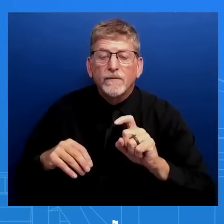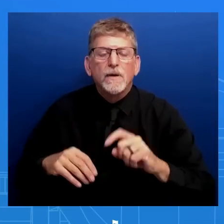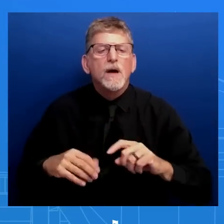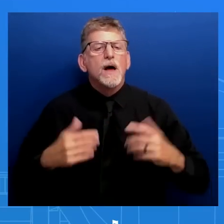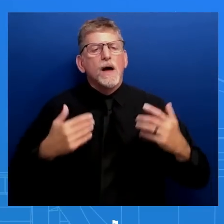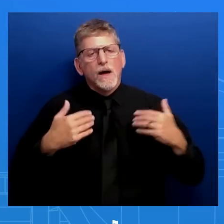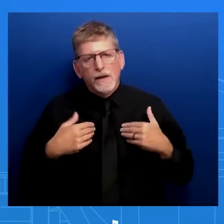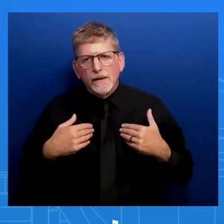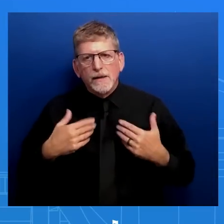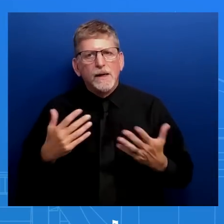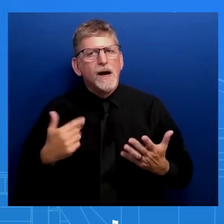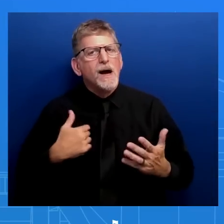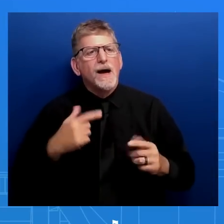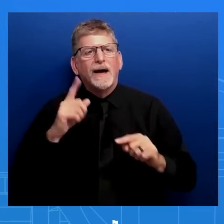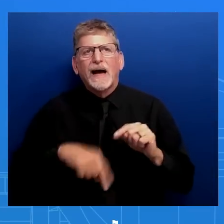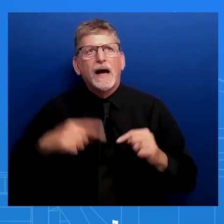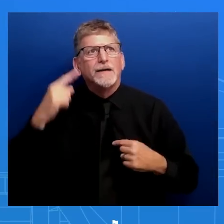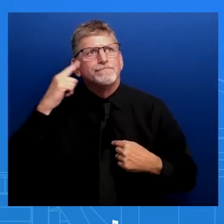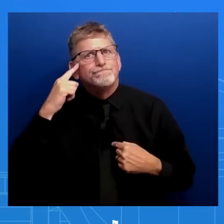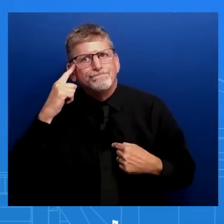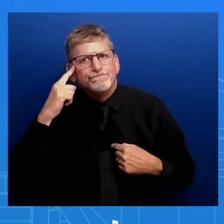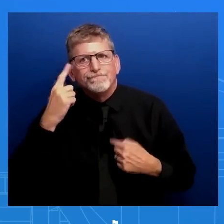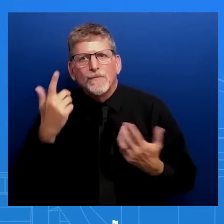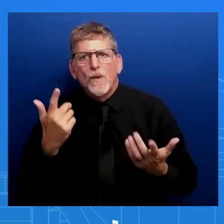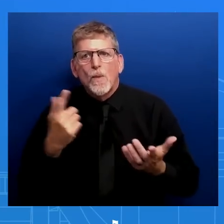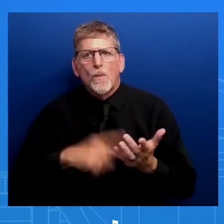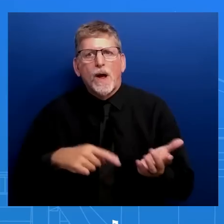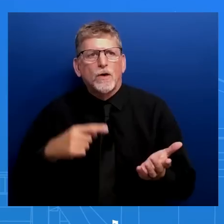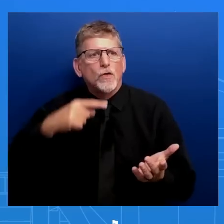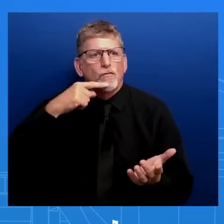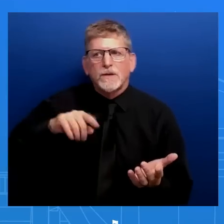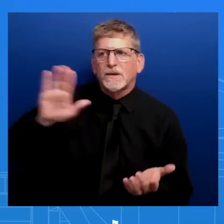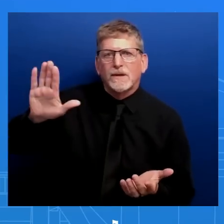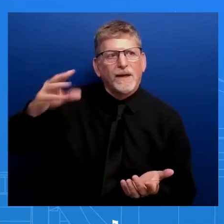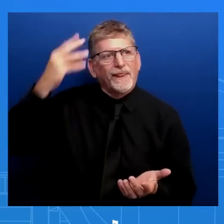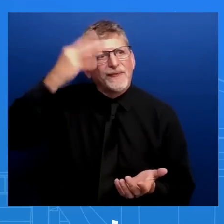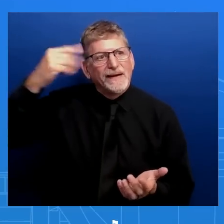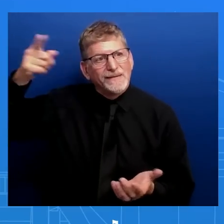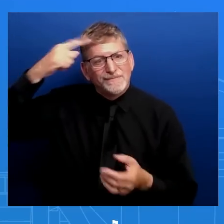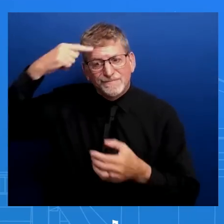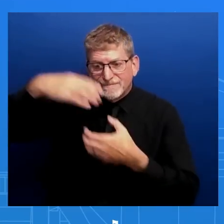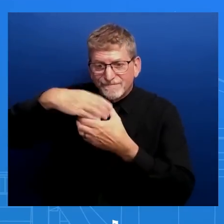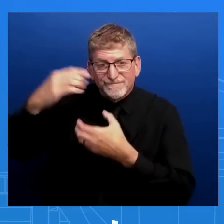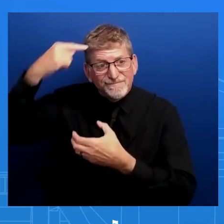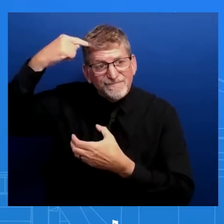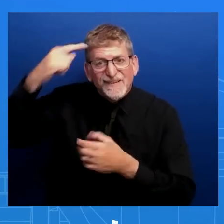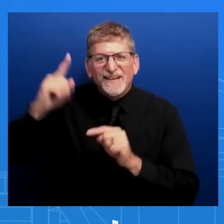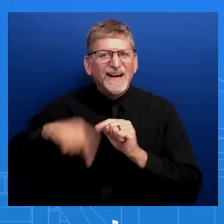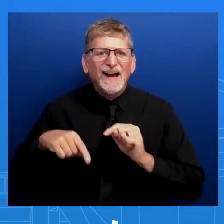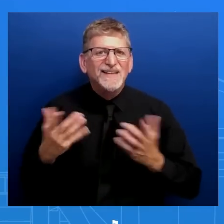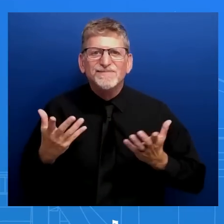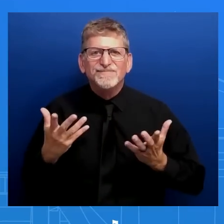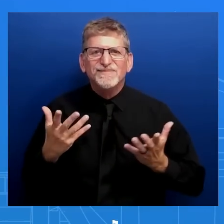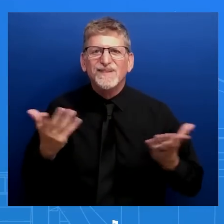what Russians think or what Mr. Putin thinks. Emphasizing that as because, the president. Yeah, look,